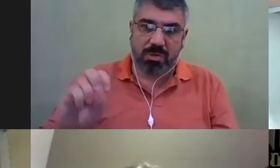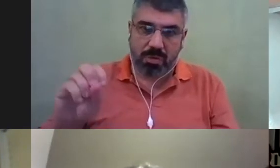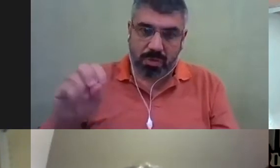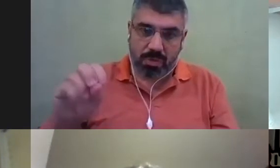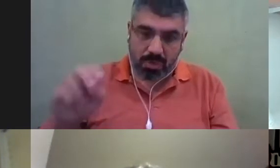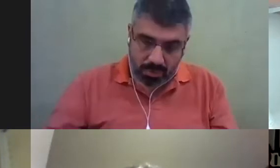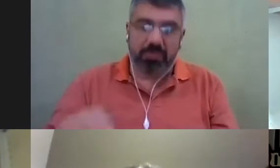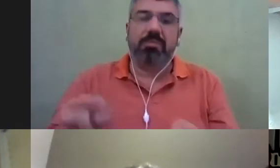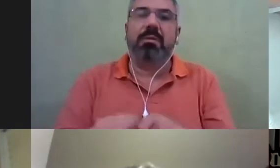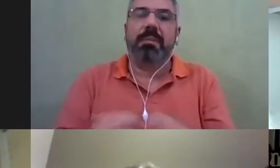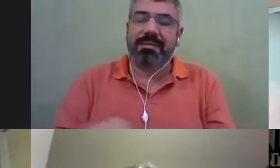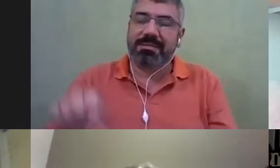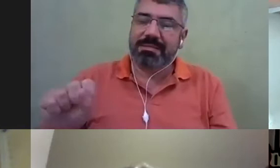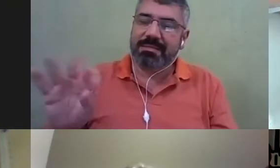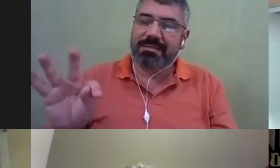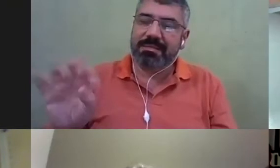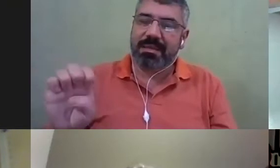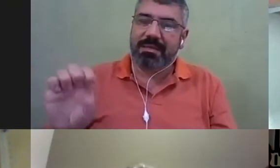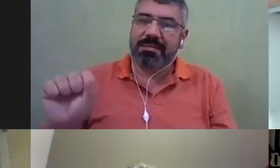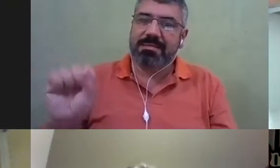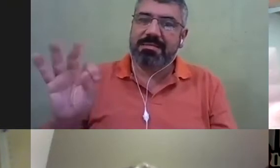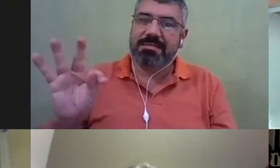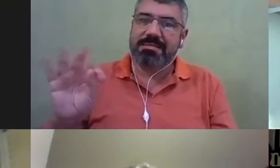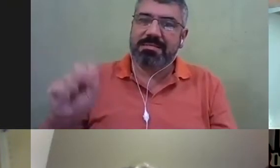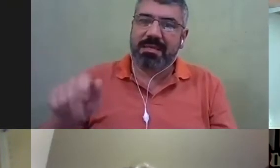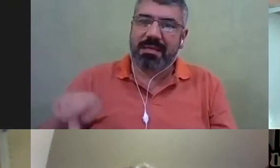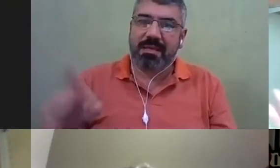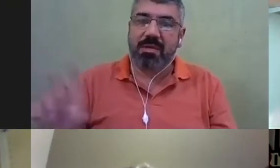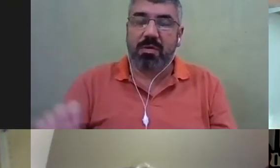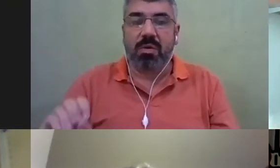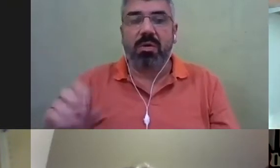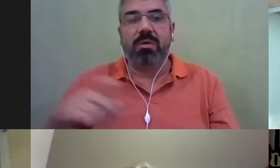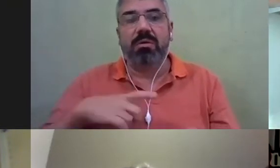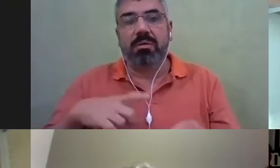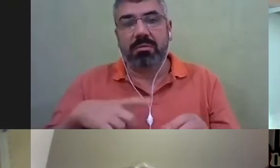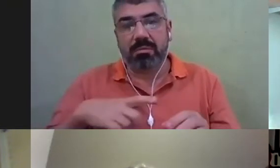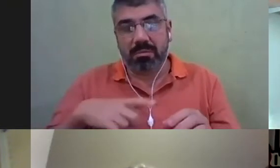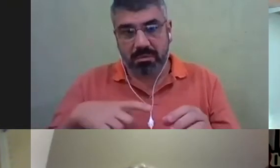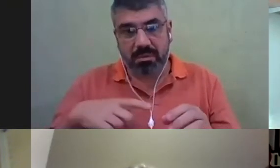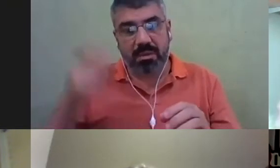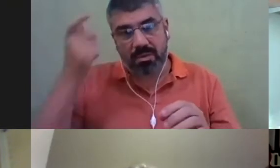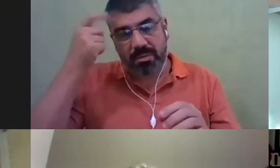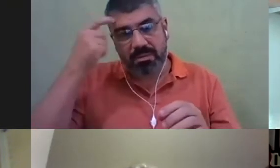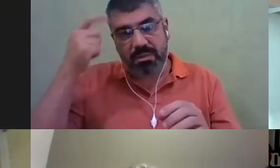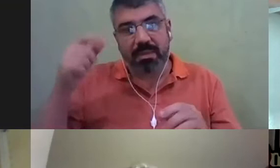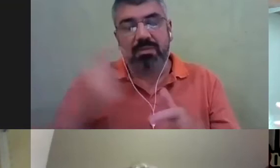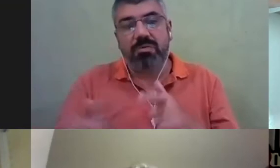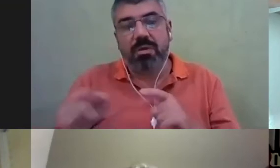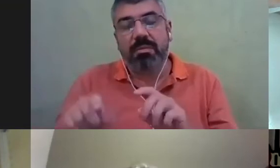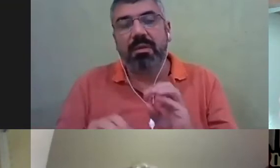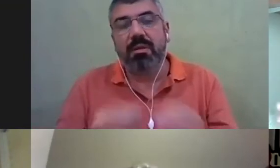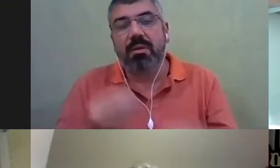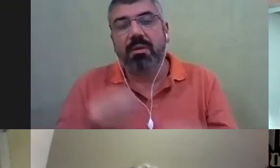about agency. I know it's a different topic, it's a different issue, but I'd like to bring that because I think it has to do with